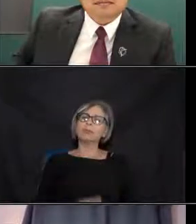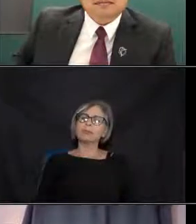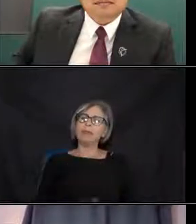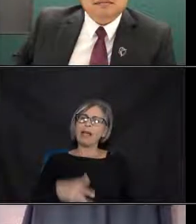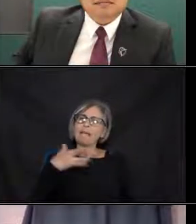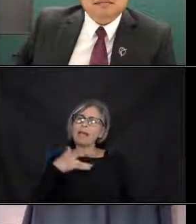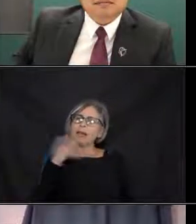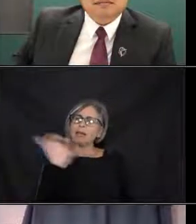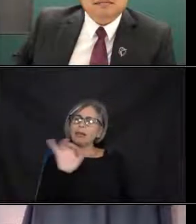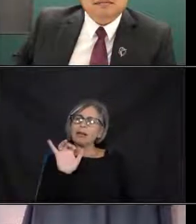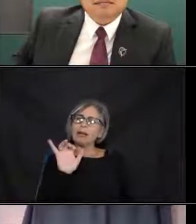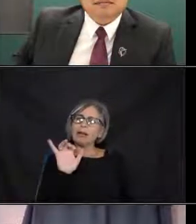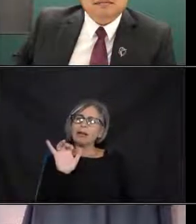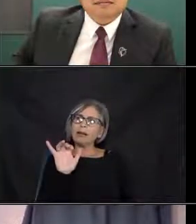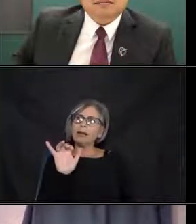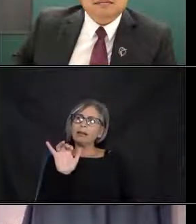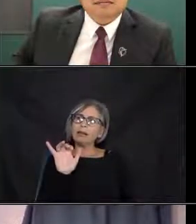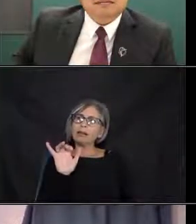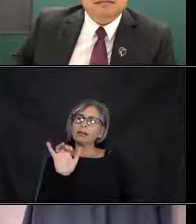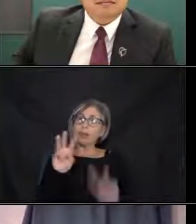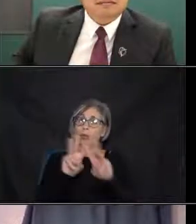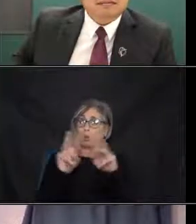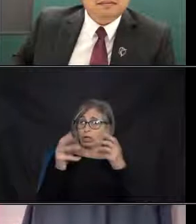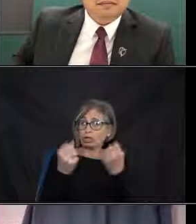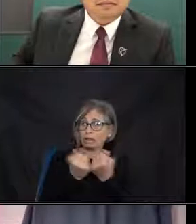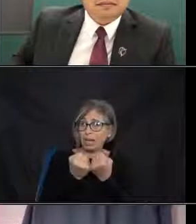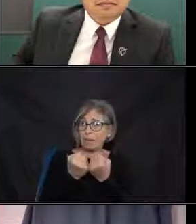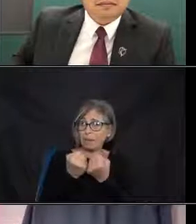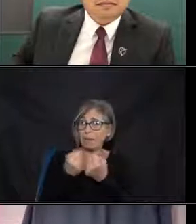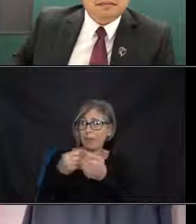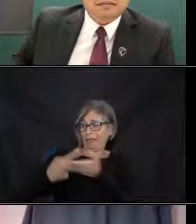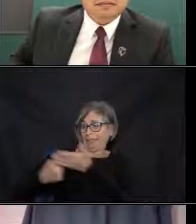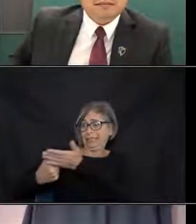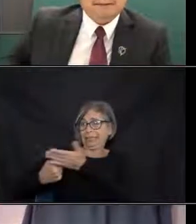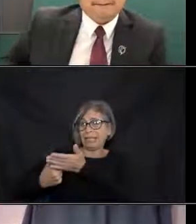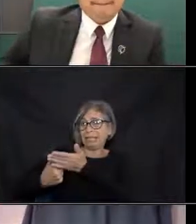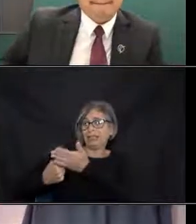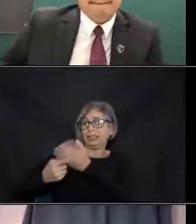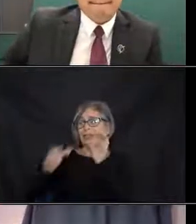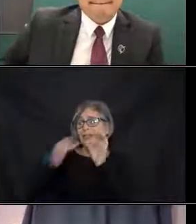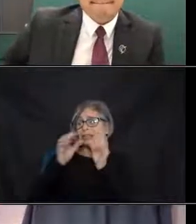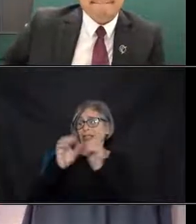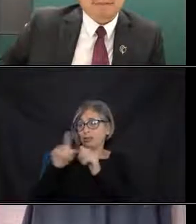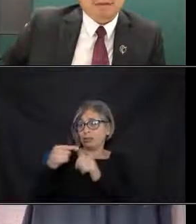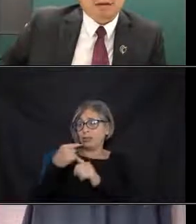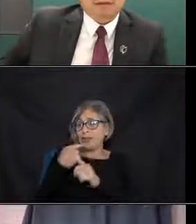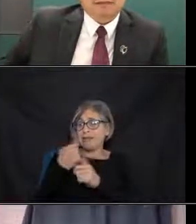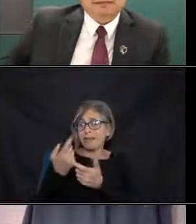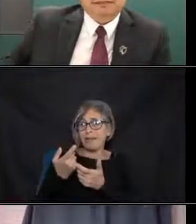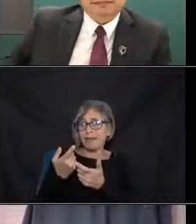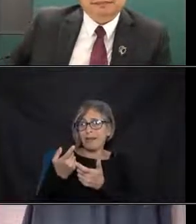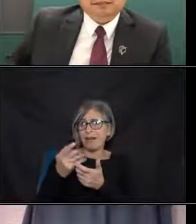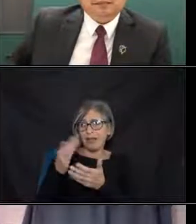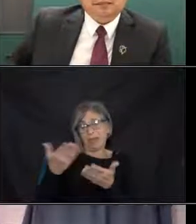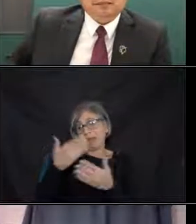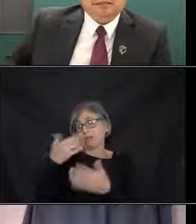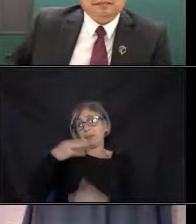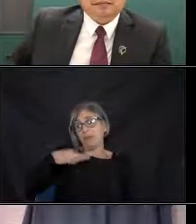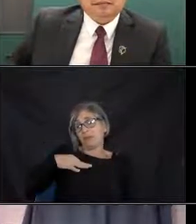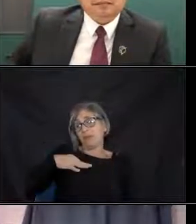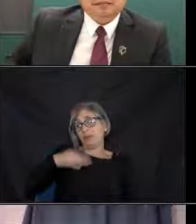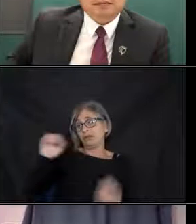that that workshop, that little discussion, that dialogue you're talking about, I think would be beneficial. I'm